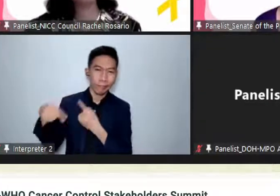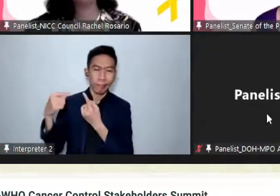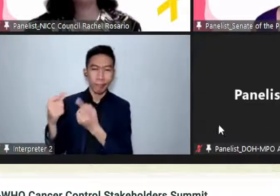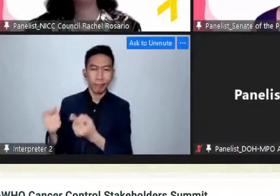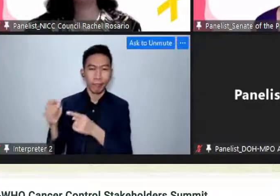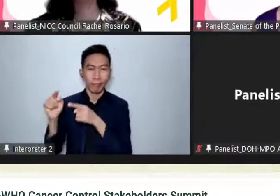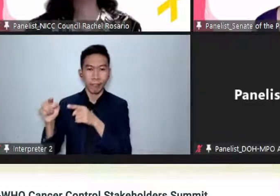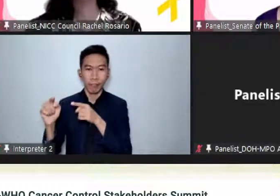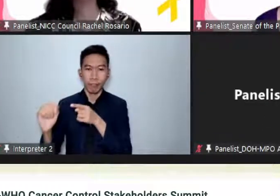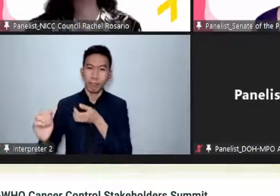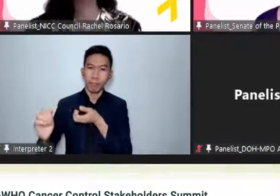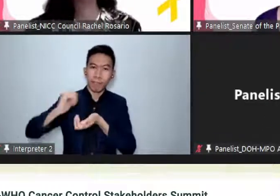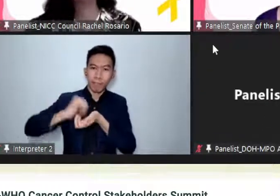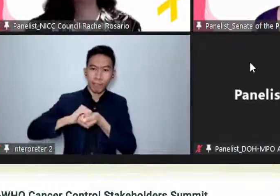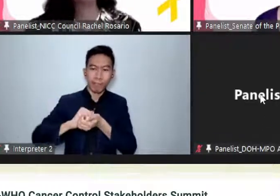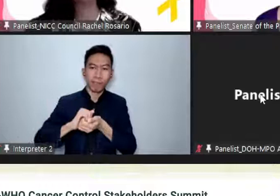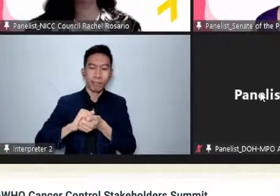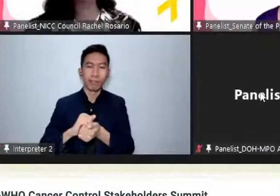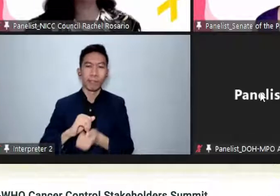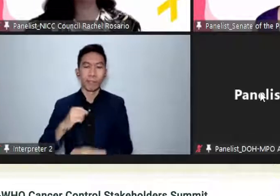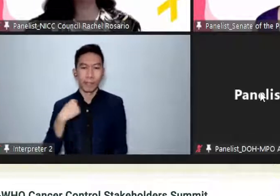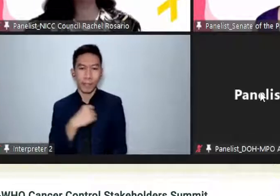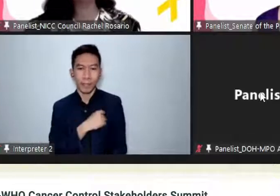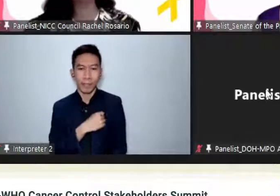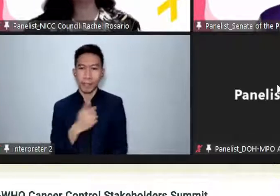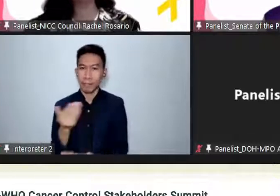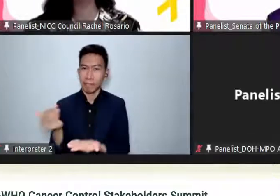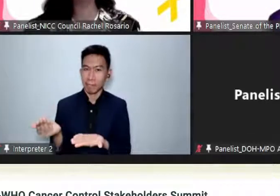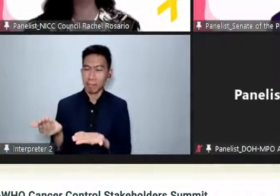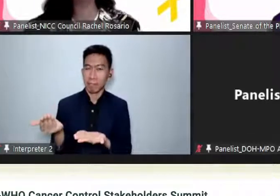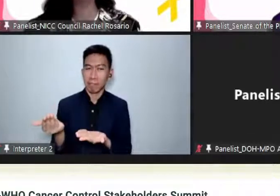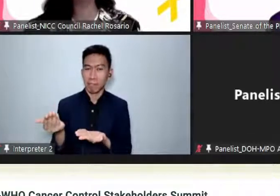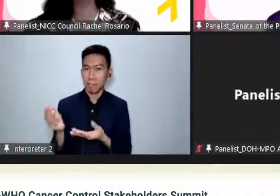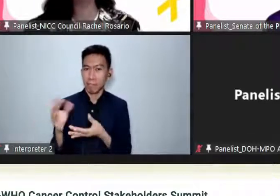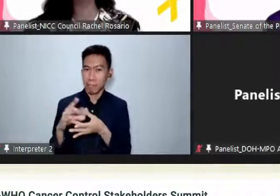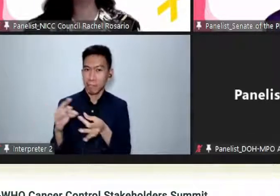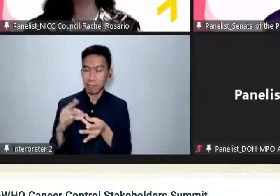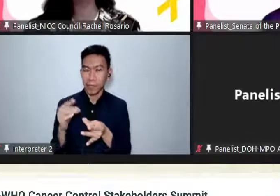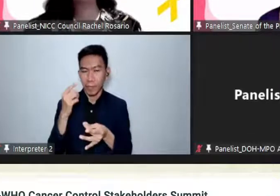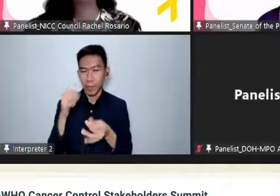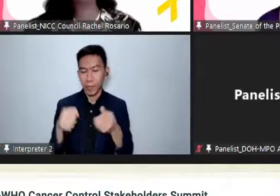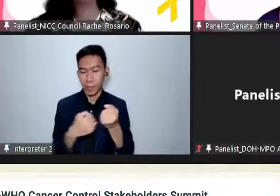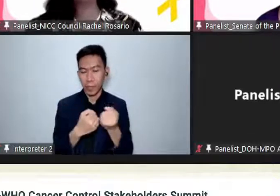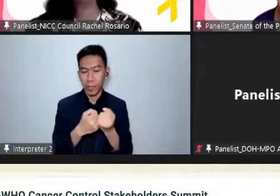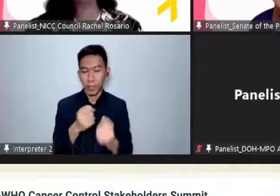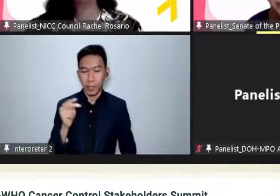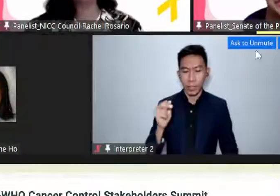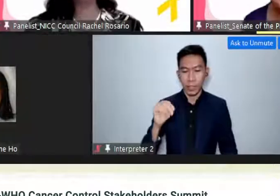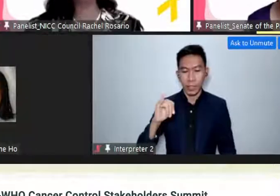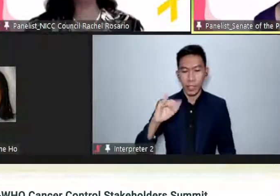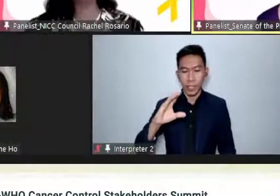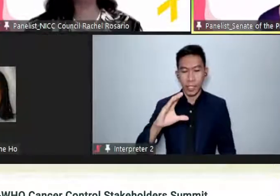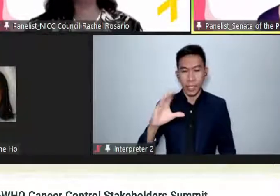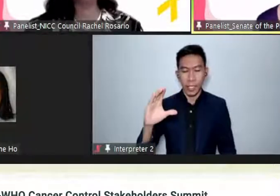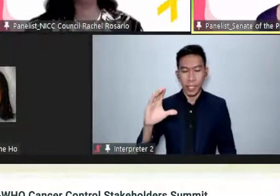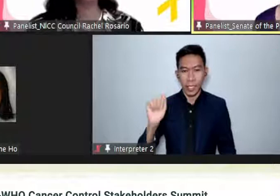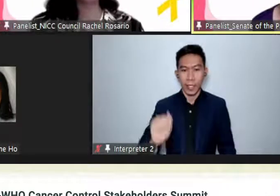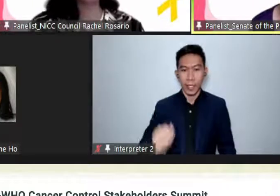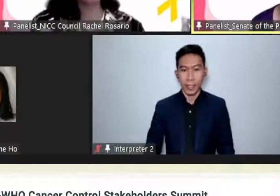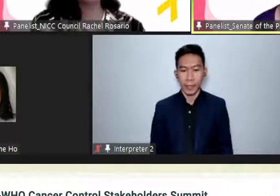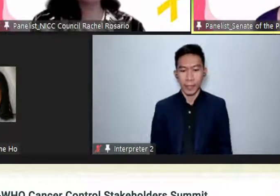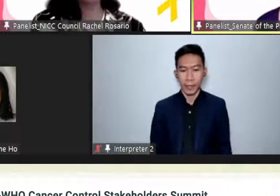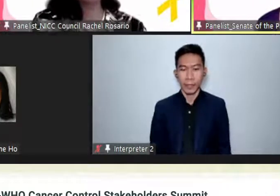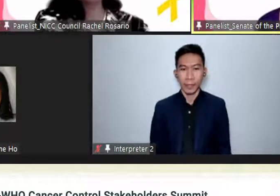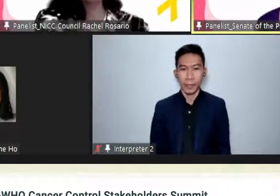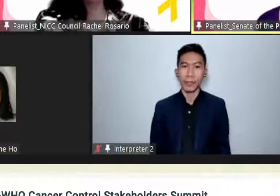do you have to say to us this morning in support of the NICA? Good morning, ma'am. It's good to